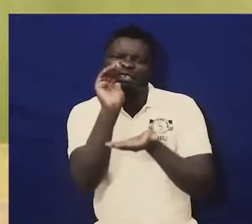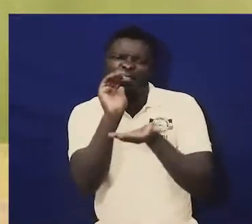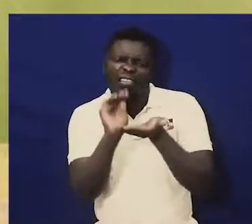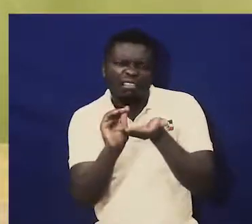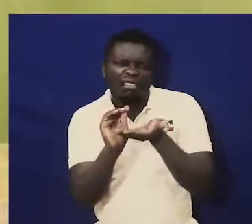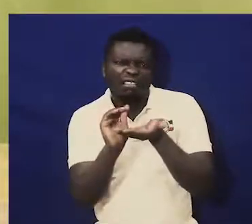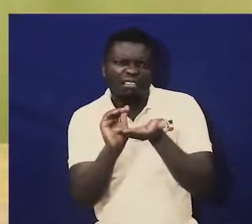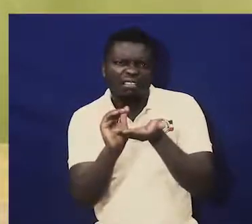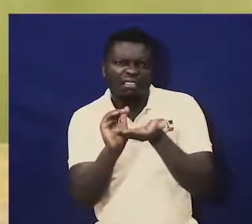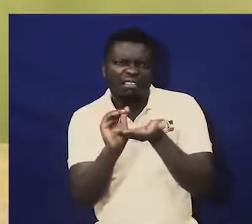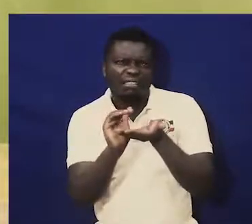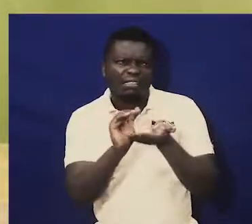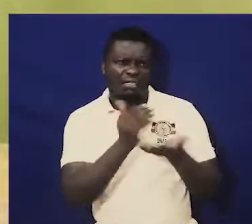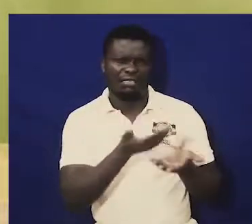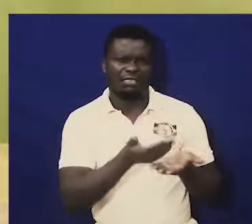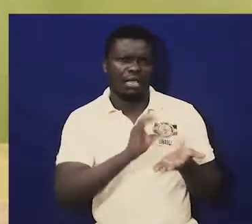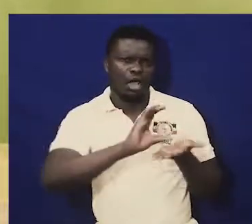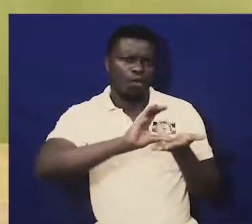the cost price.